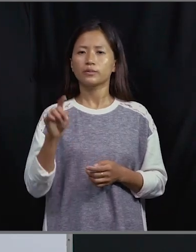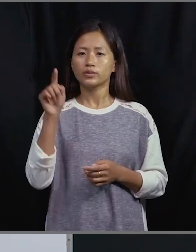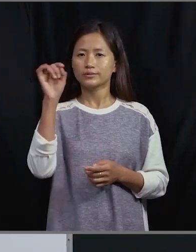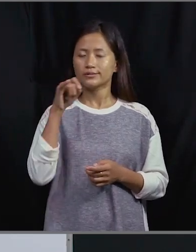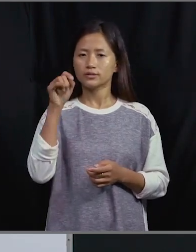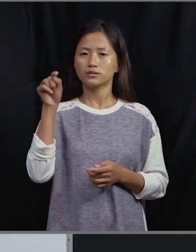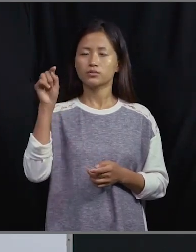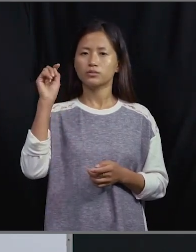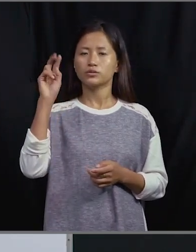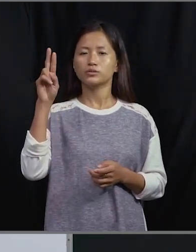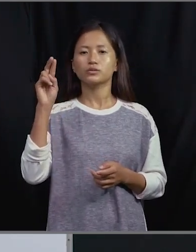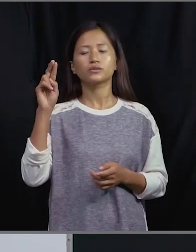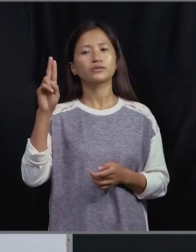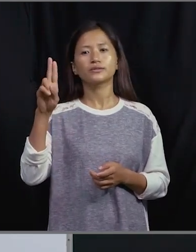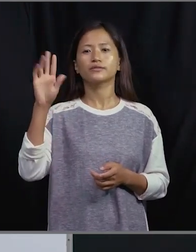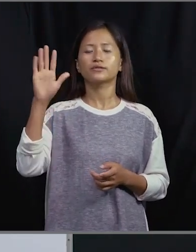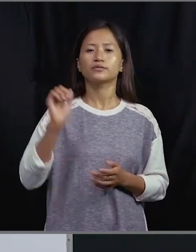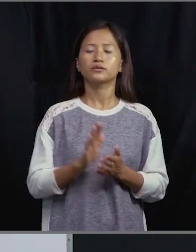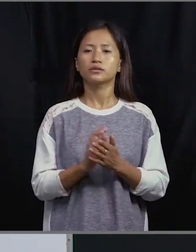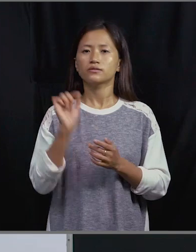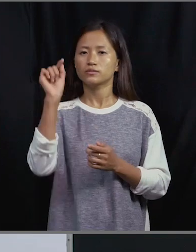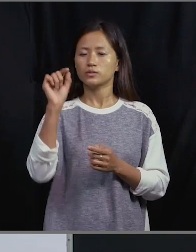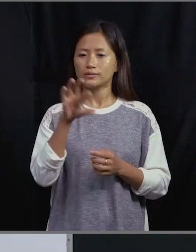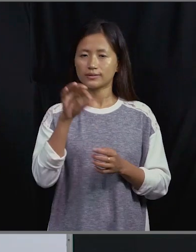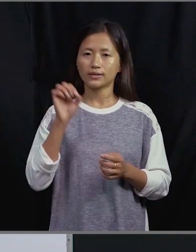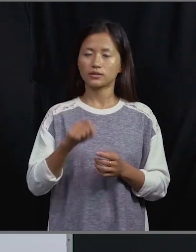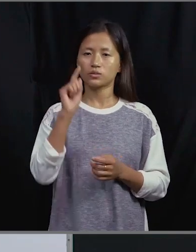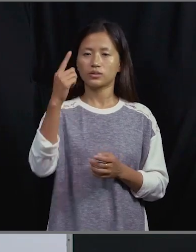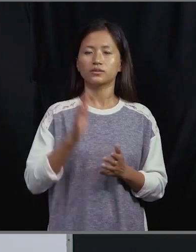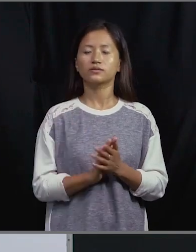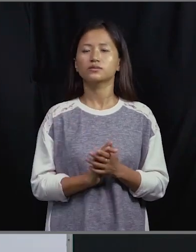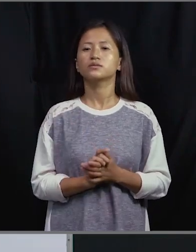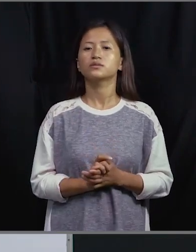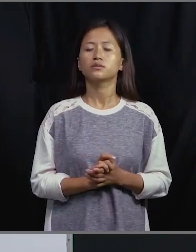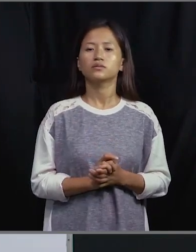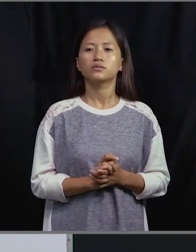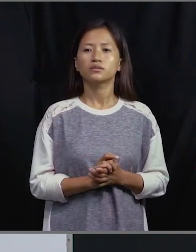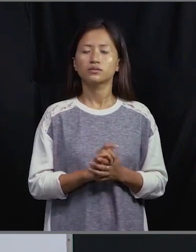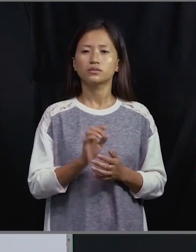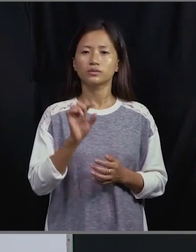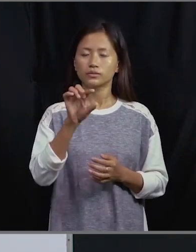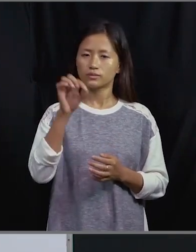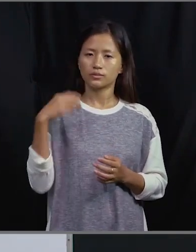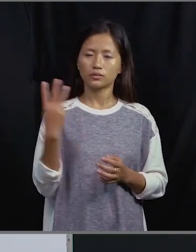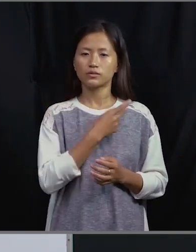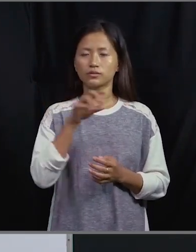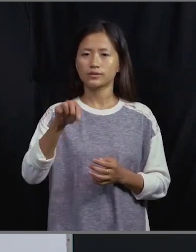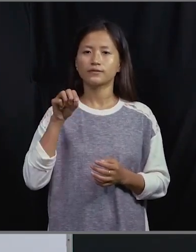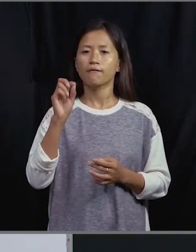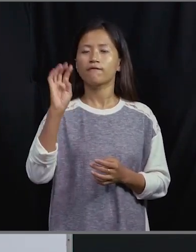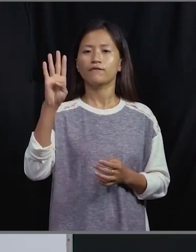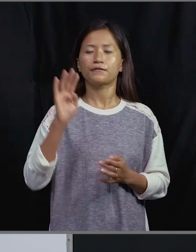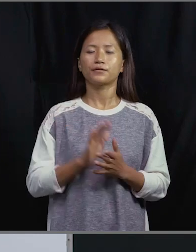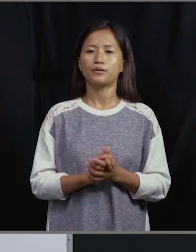6.25, we will get 1. And if we divide 25 by 6.25, we will get 4.